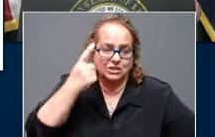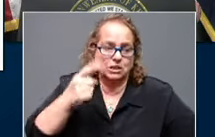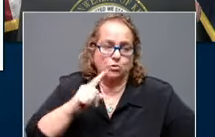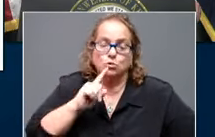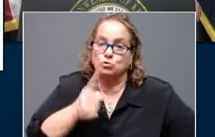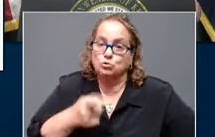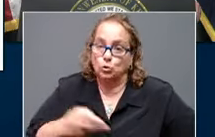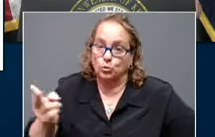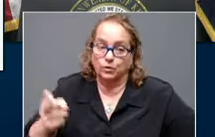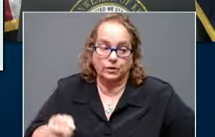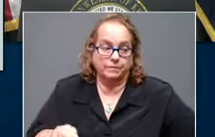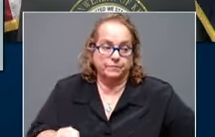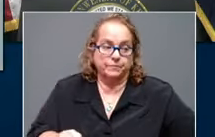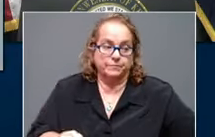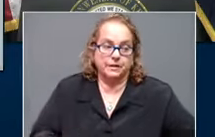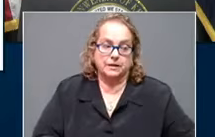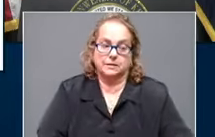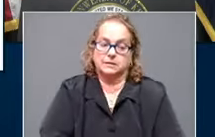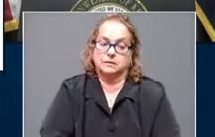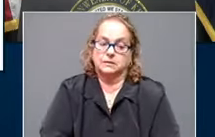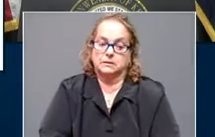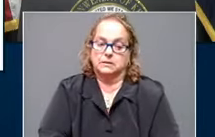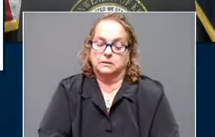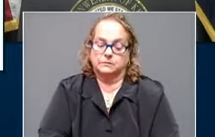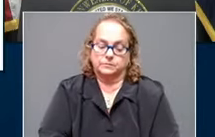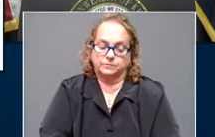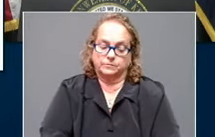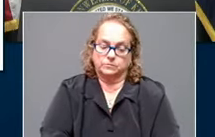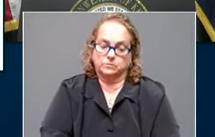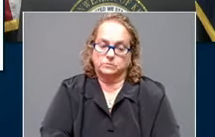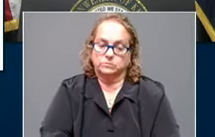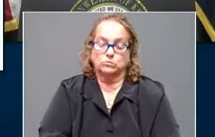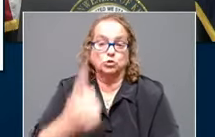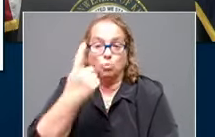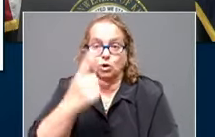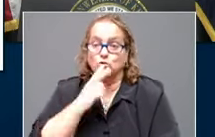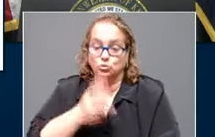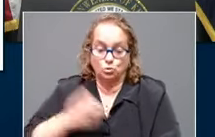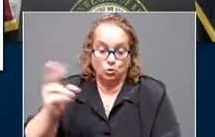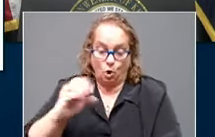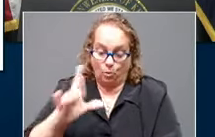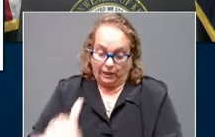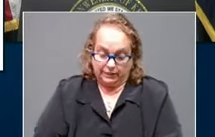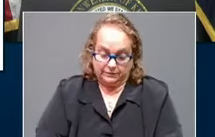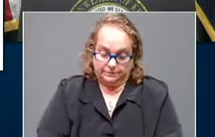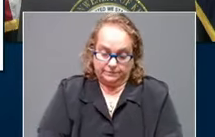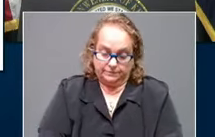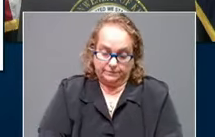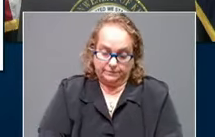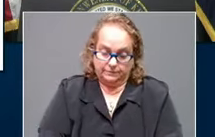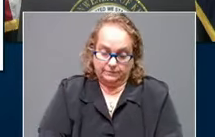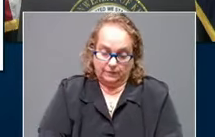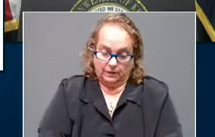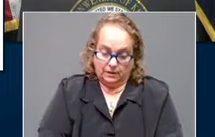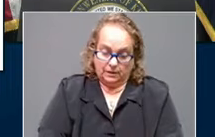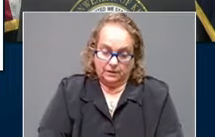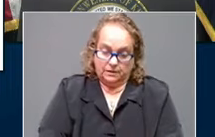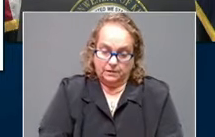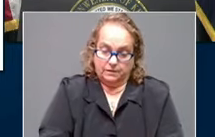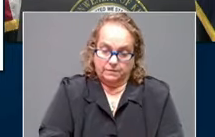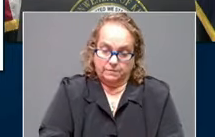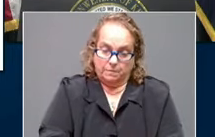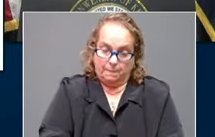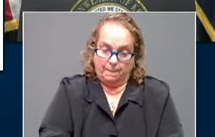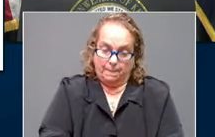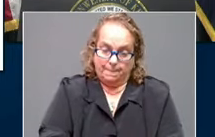truth of where we are. So let's look at hospitalizations and the increase just over the past 2 weeks. This is where we were on July